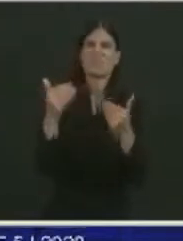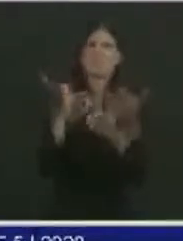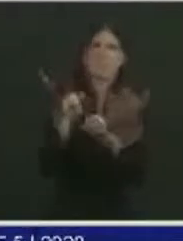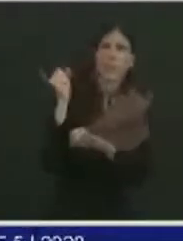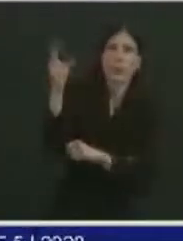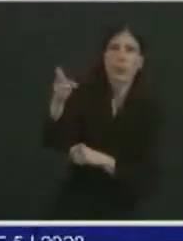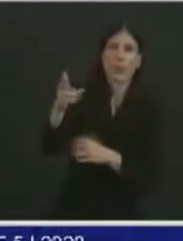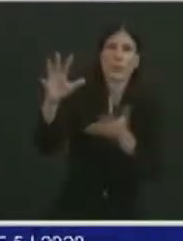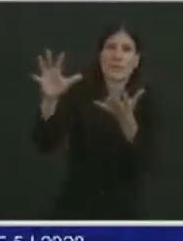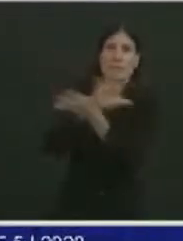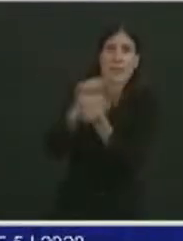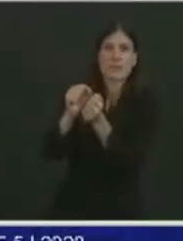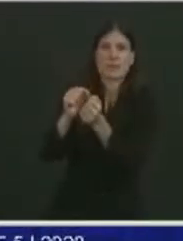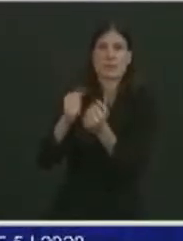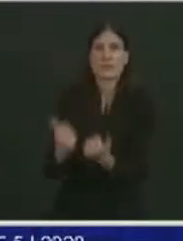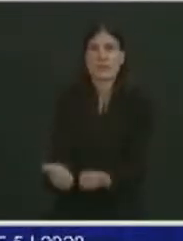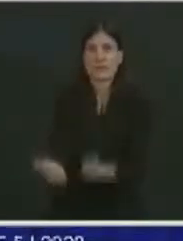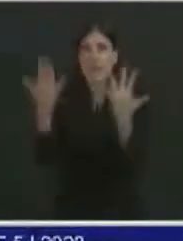the,